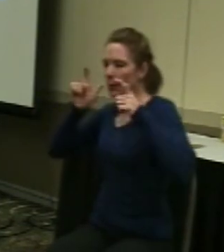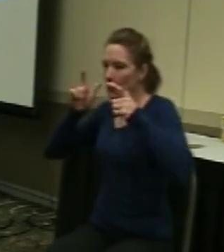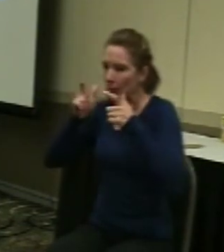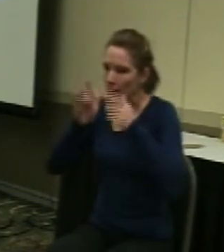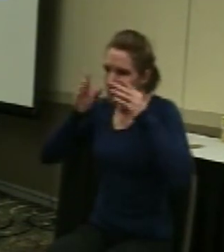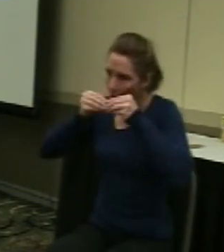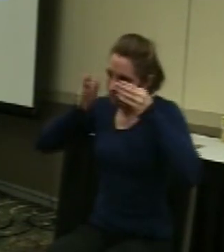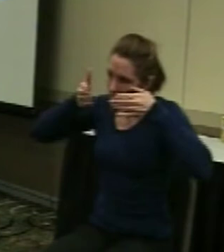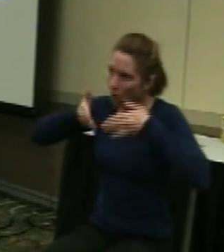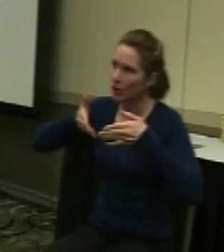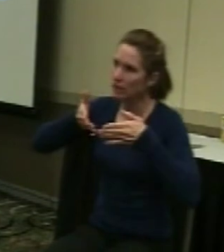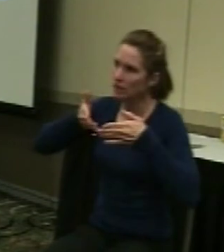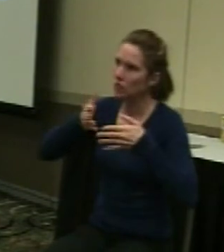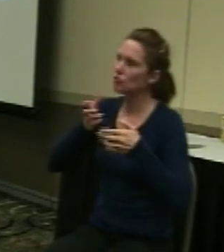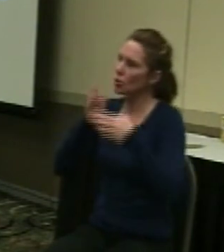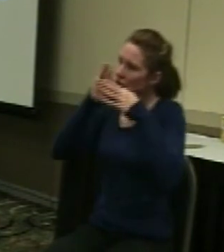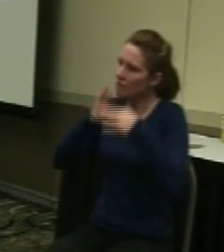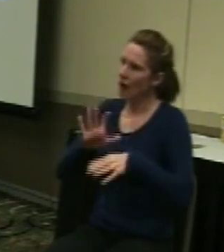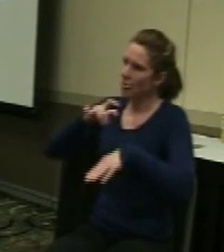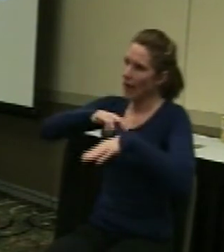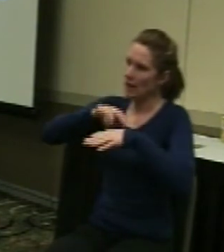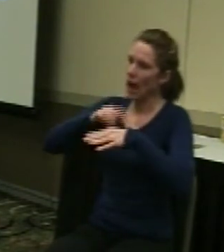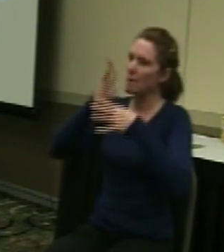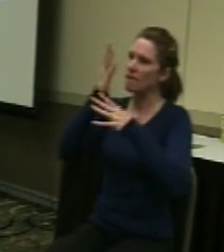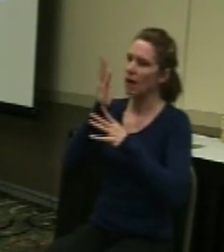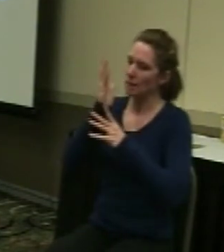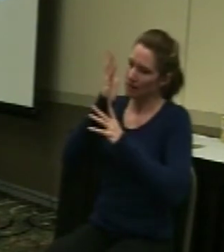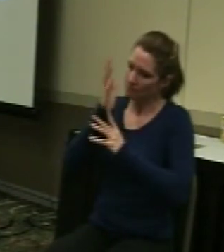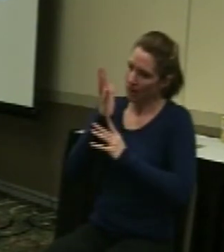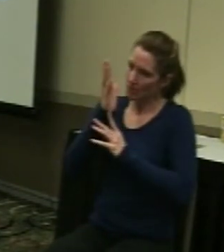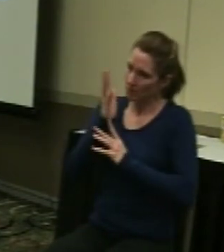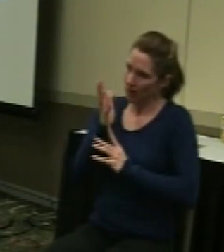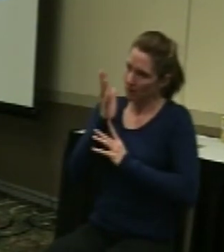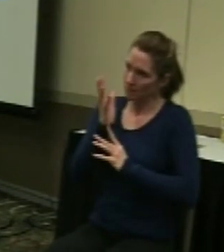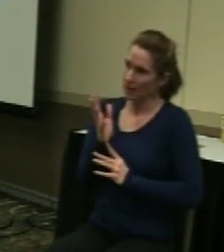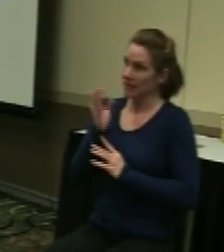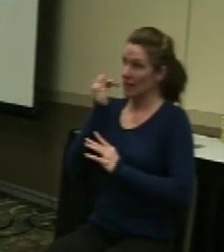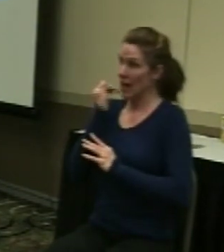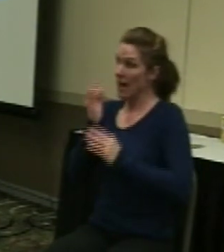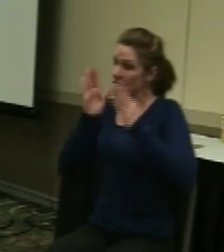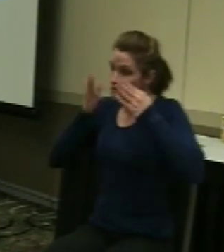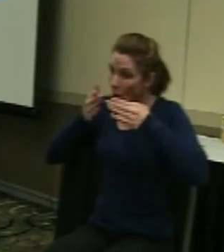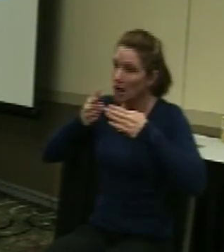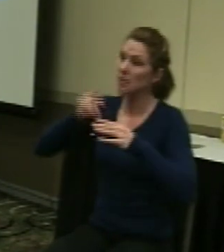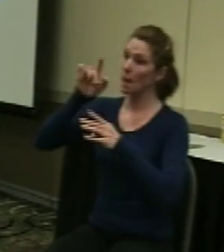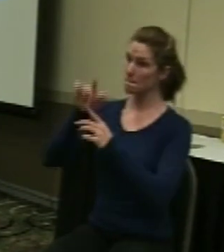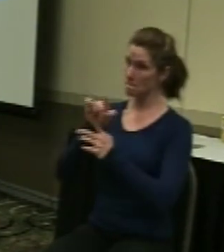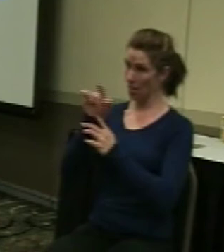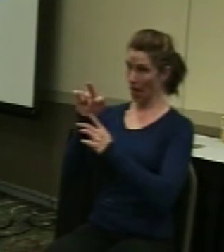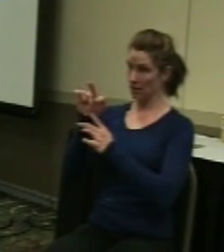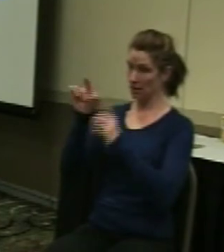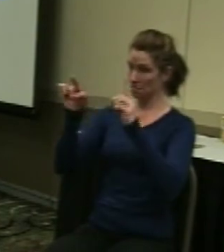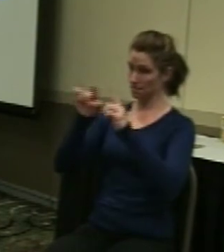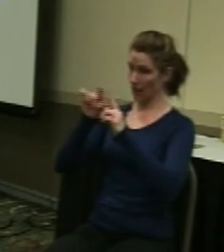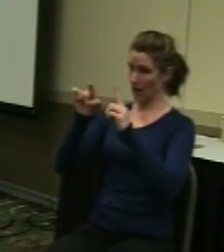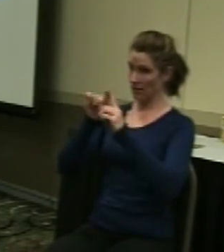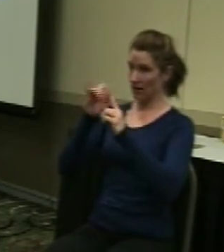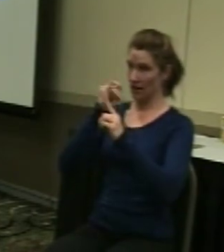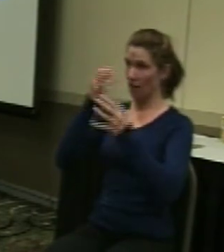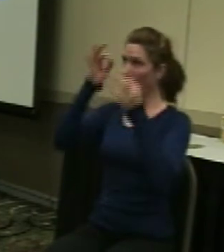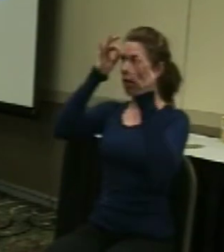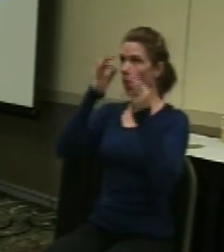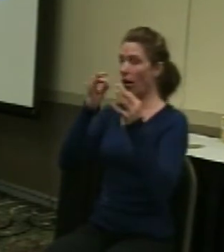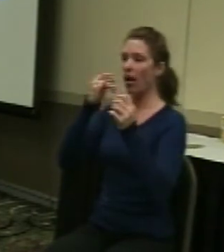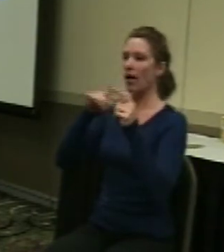5-minute intervals. And you'd put in a plus when you see her on task, on task, on task. You know, or you could